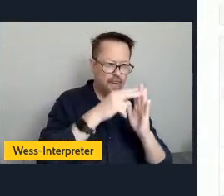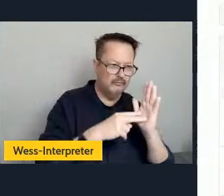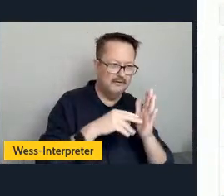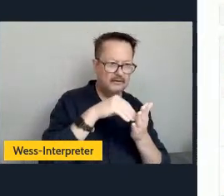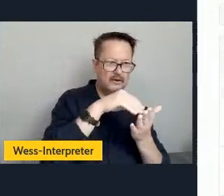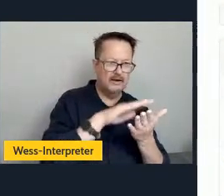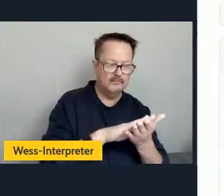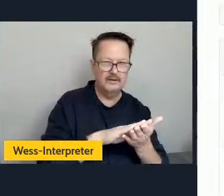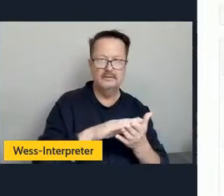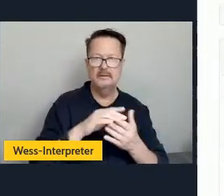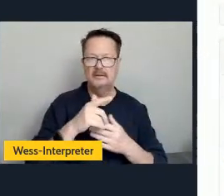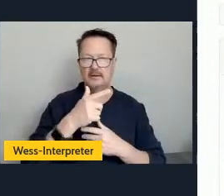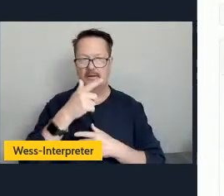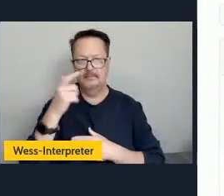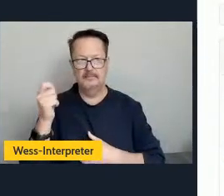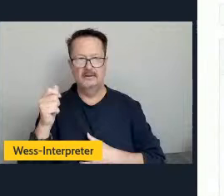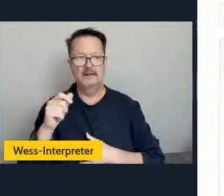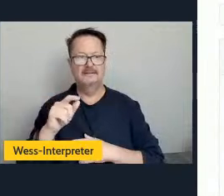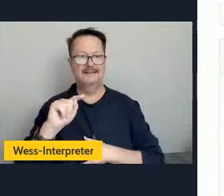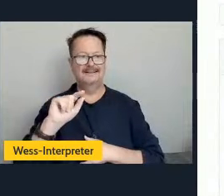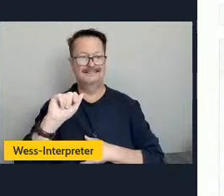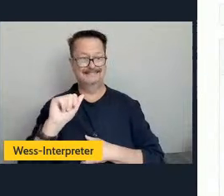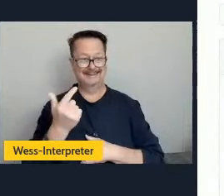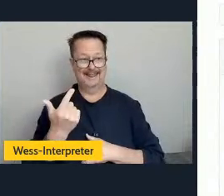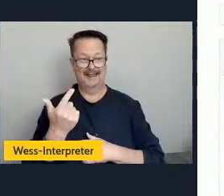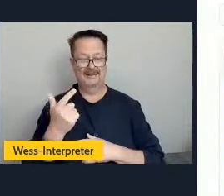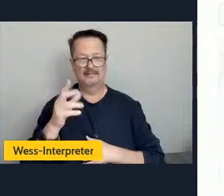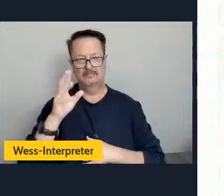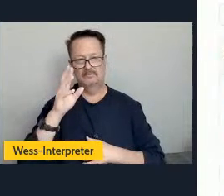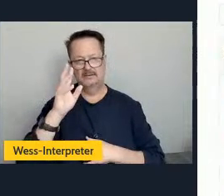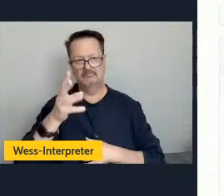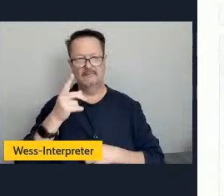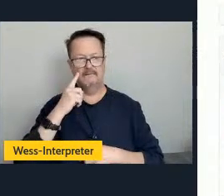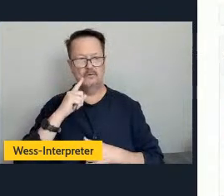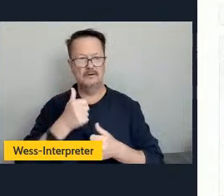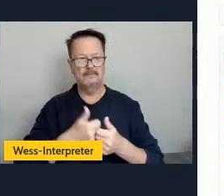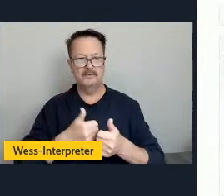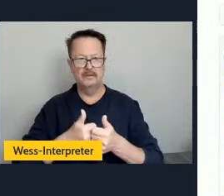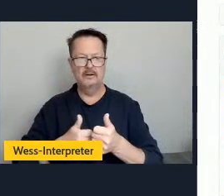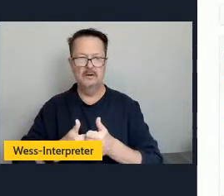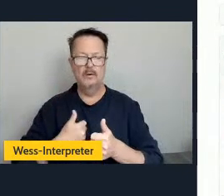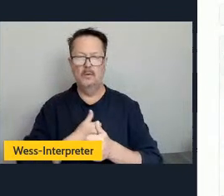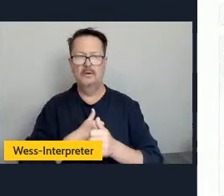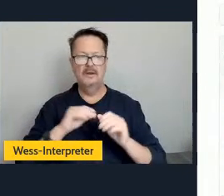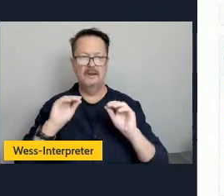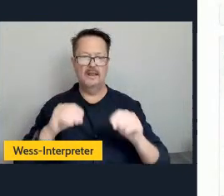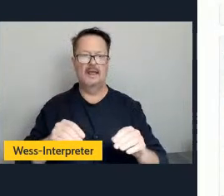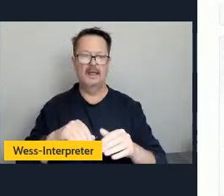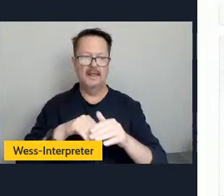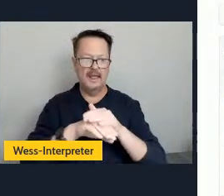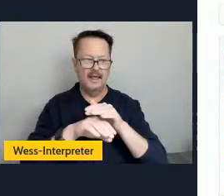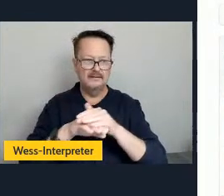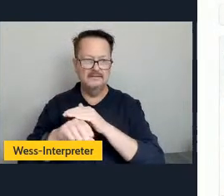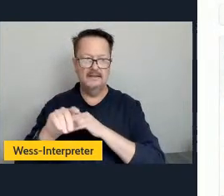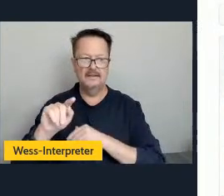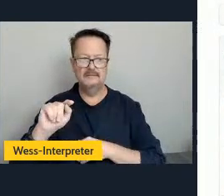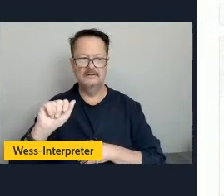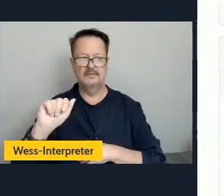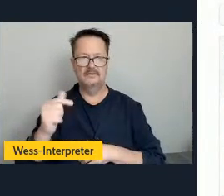a tag is being generated for each of the versions, we can access that tag in